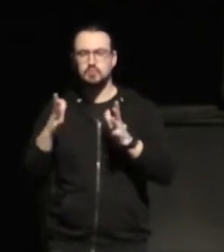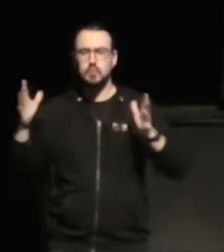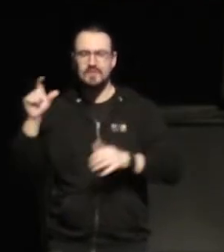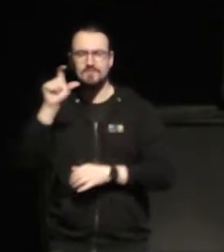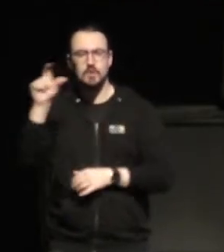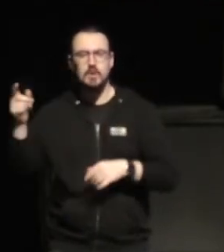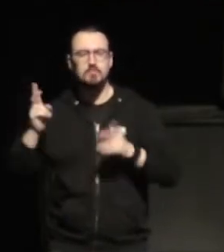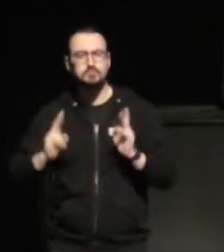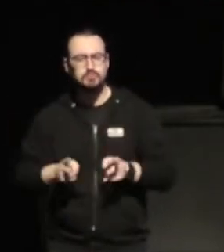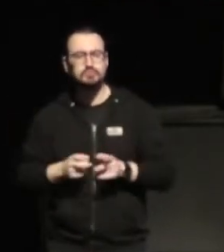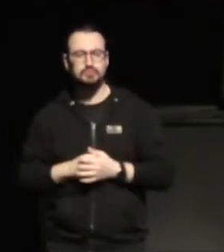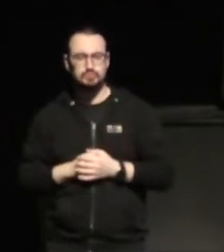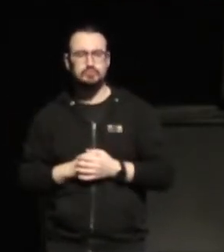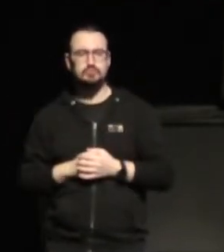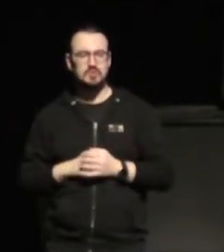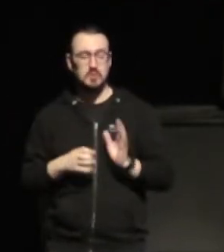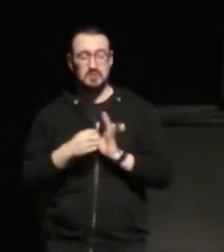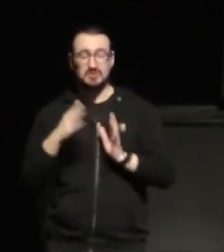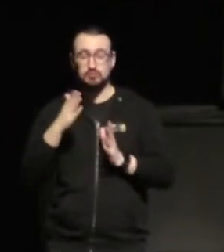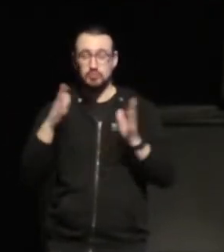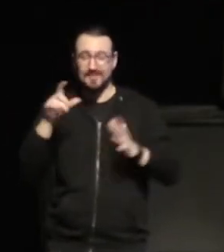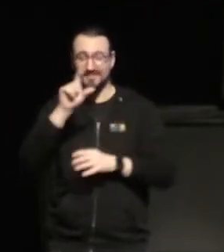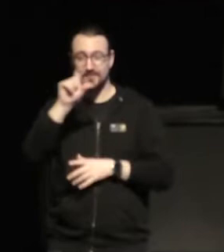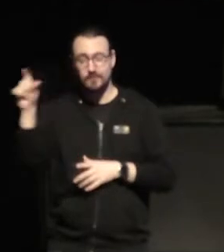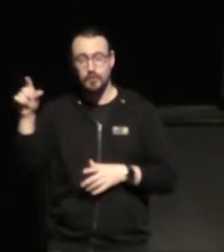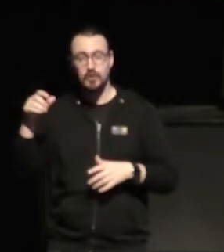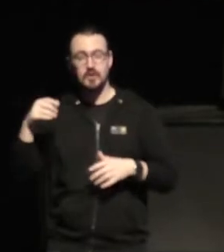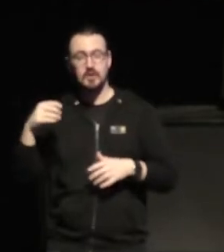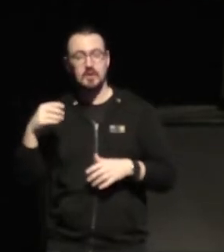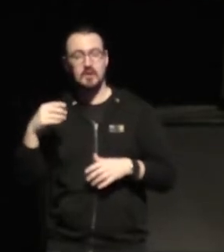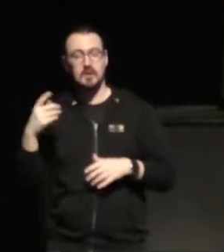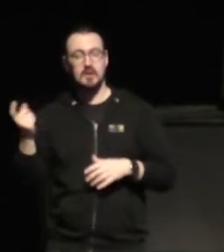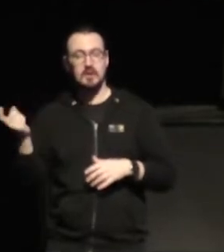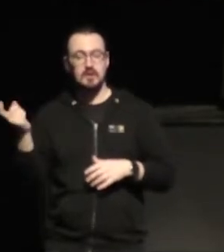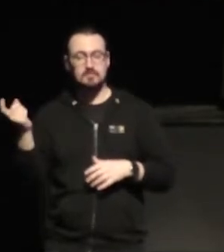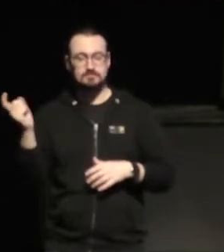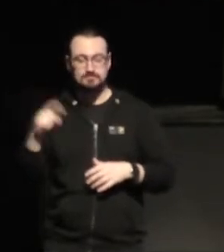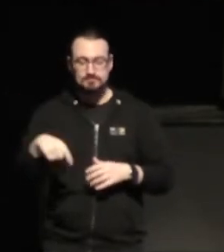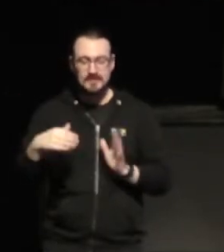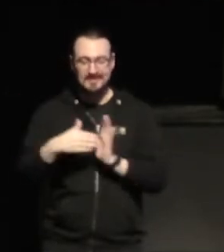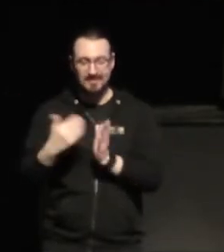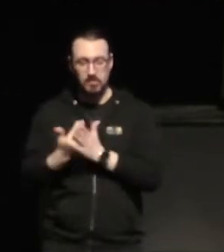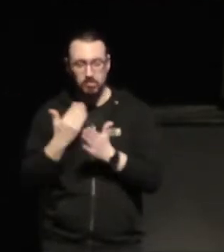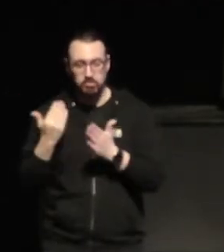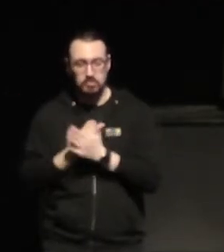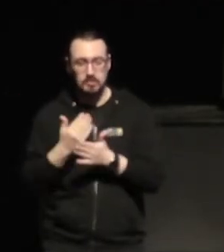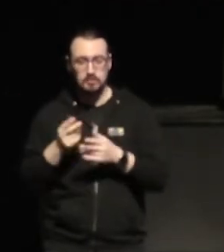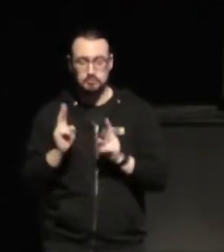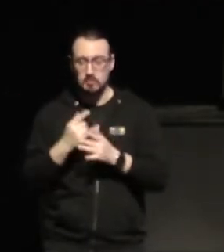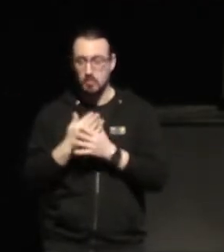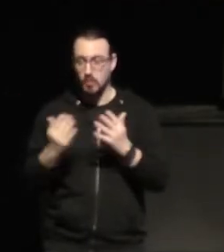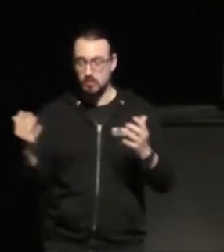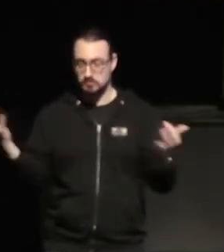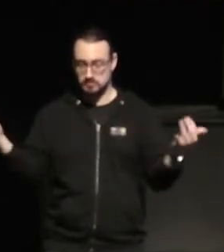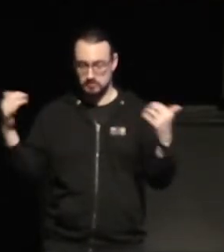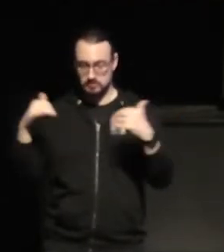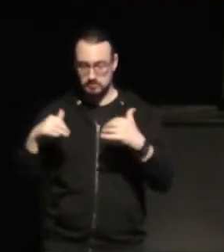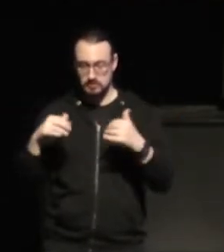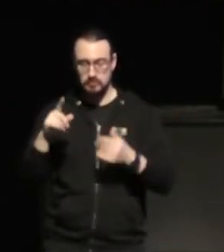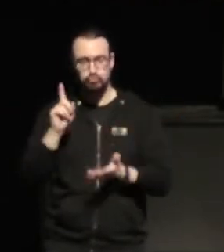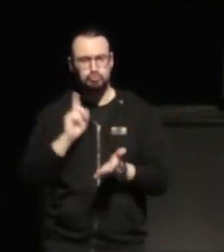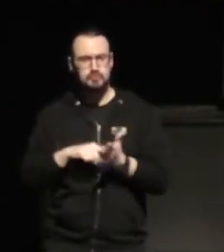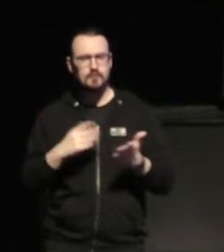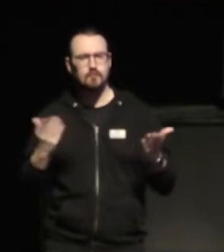companies. Because the big companies are coming in Mozambique, like many of them,